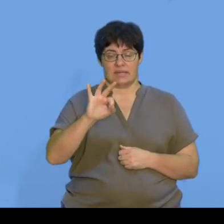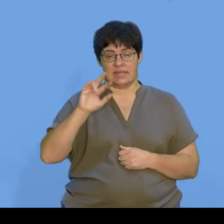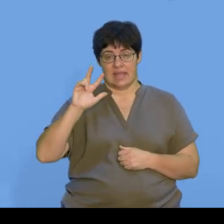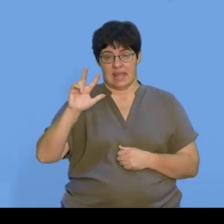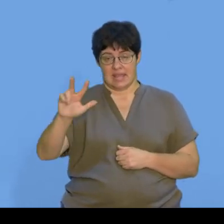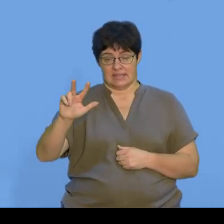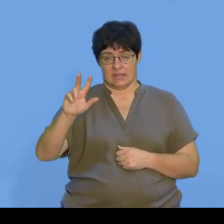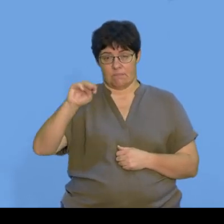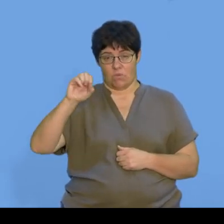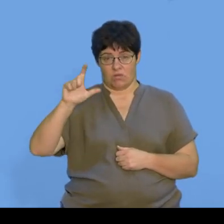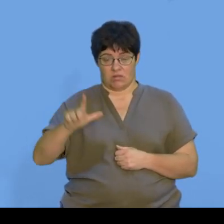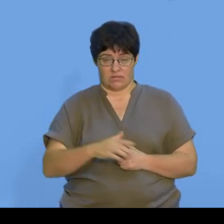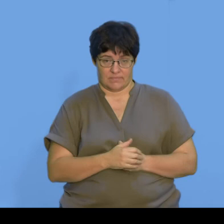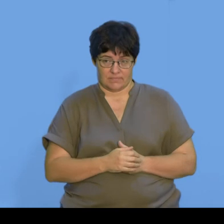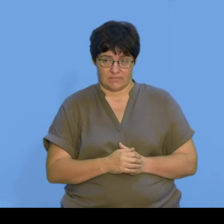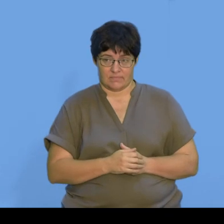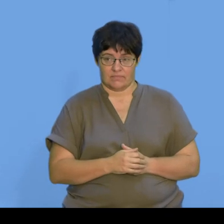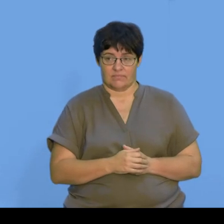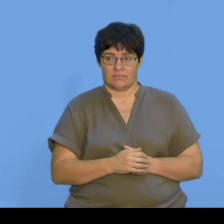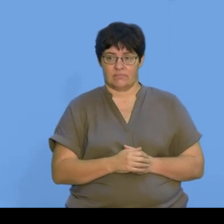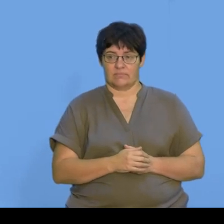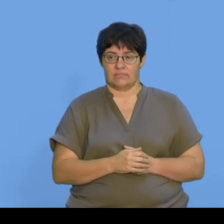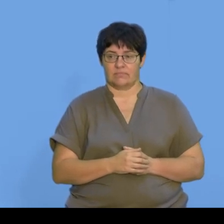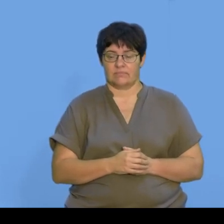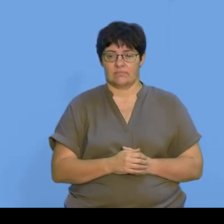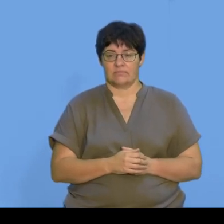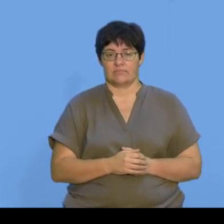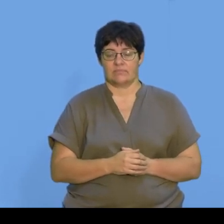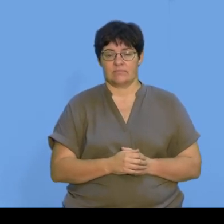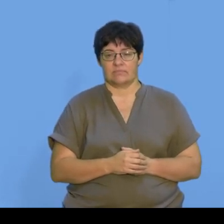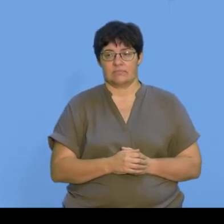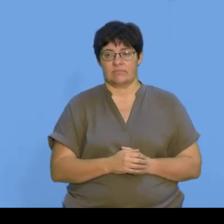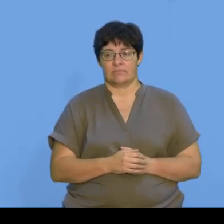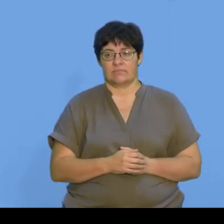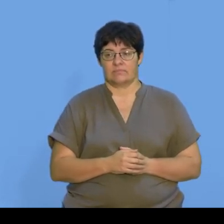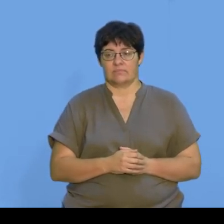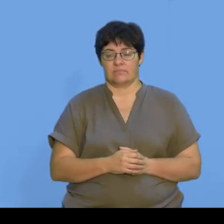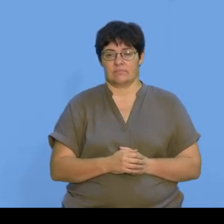fraction is 2.38, right? So that is 2.38